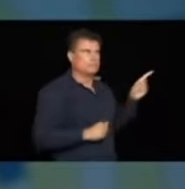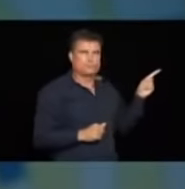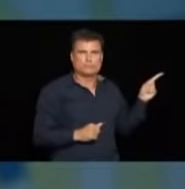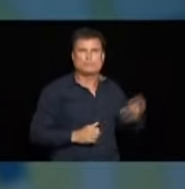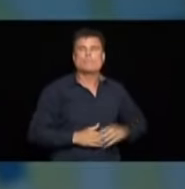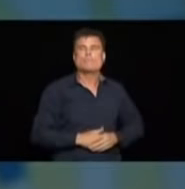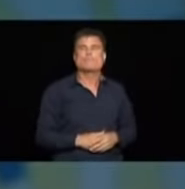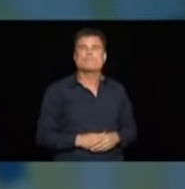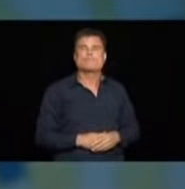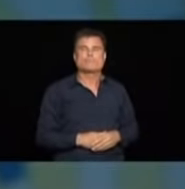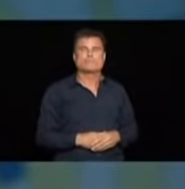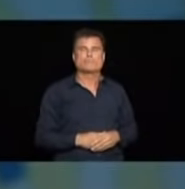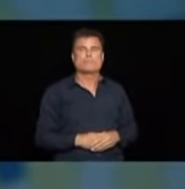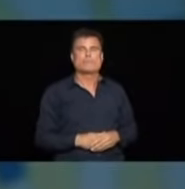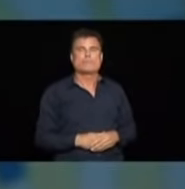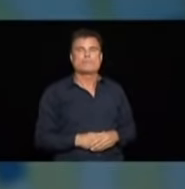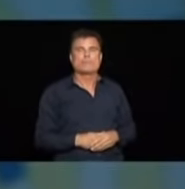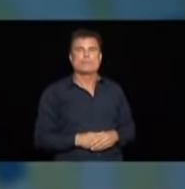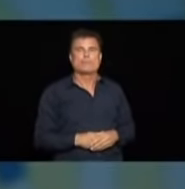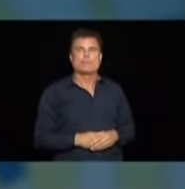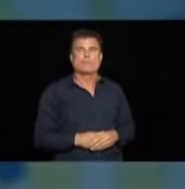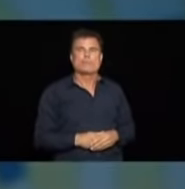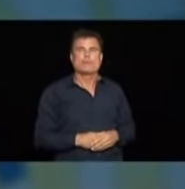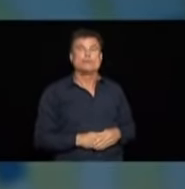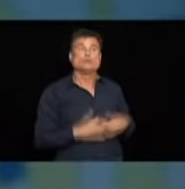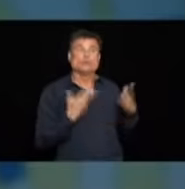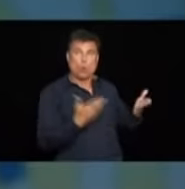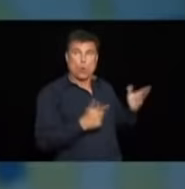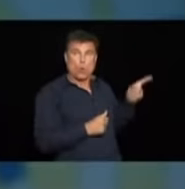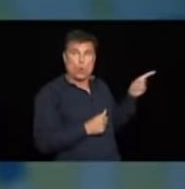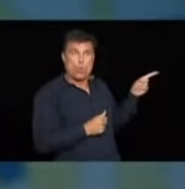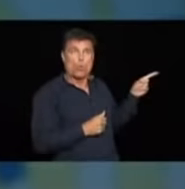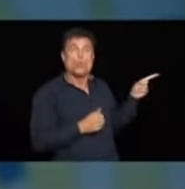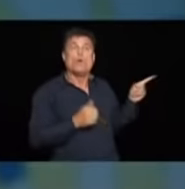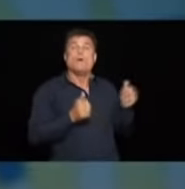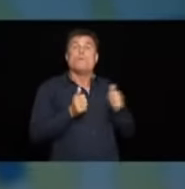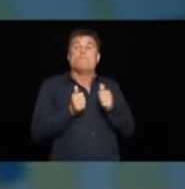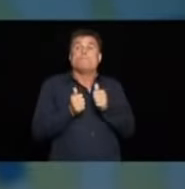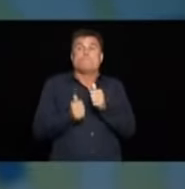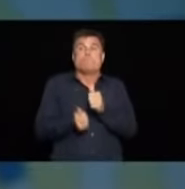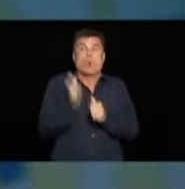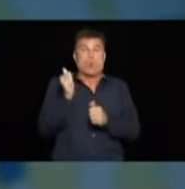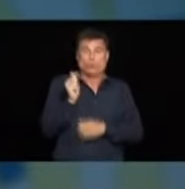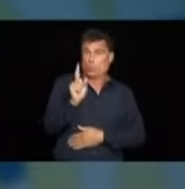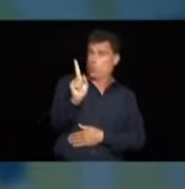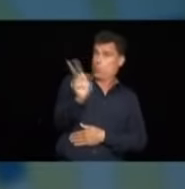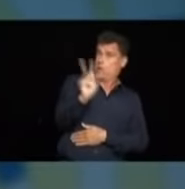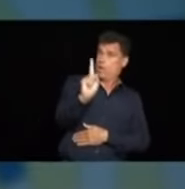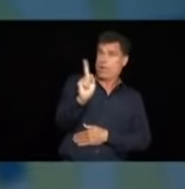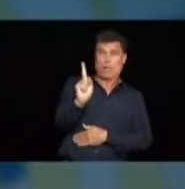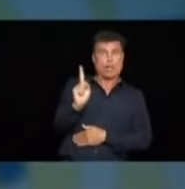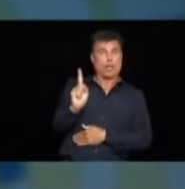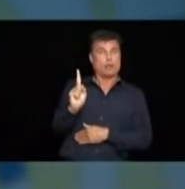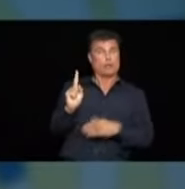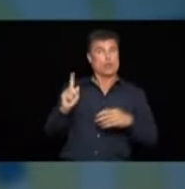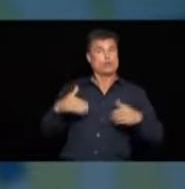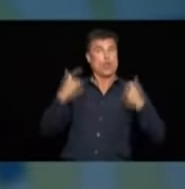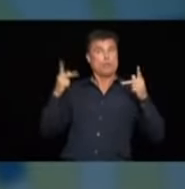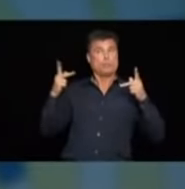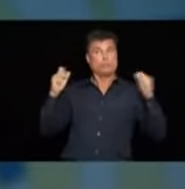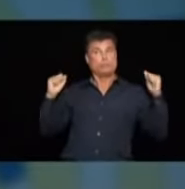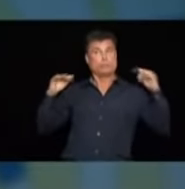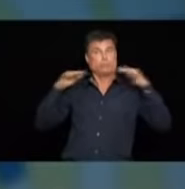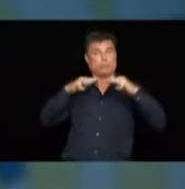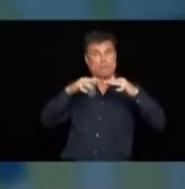that for young children and for older people, it is still the same. The most exposures events are